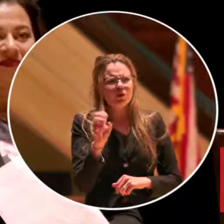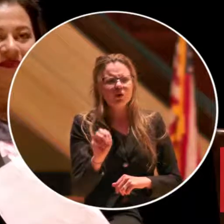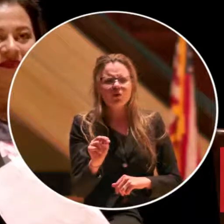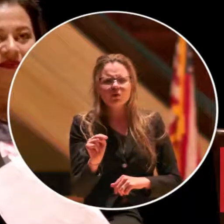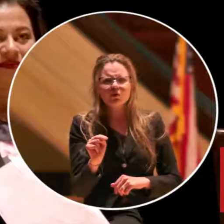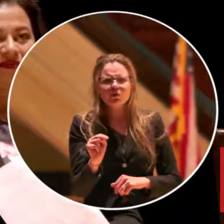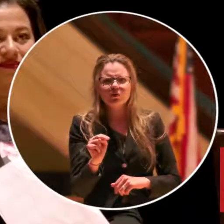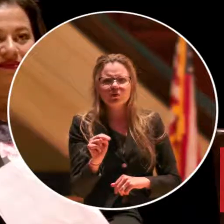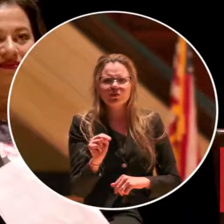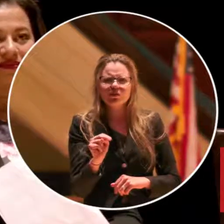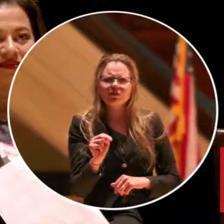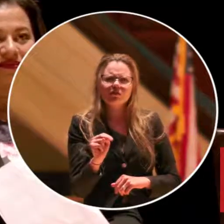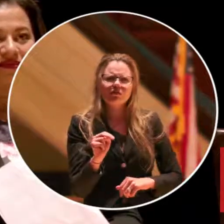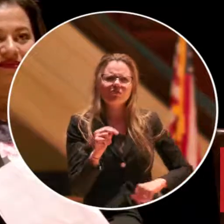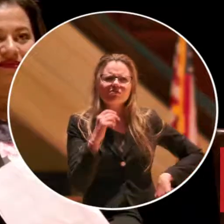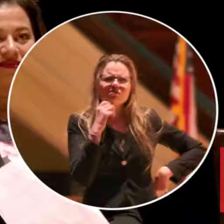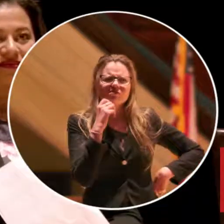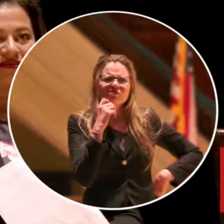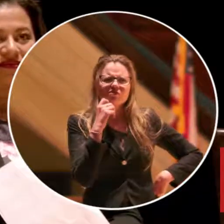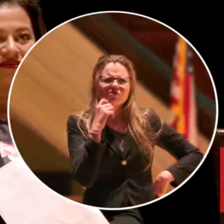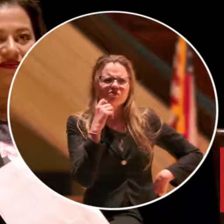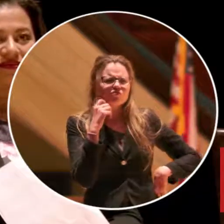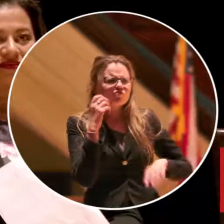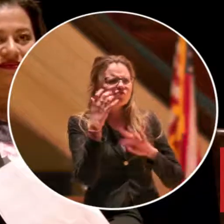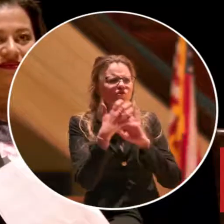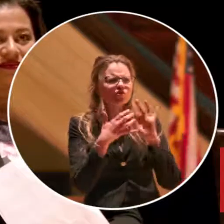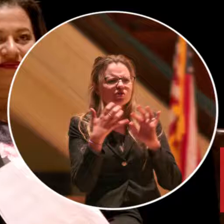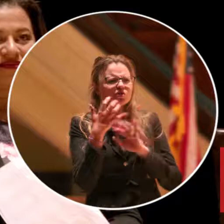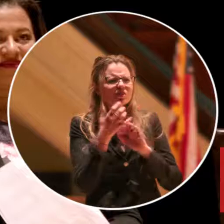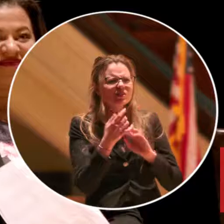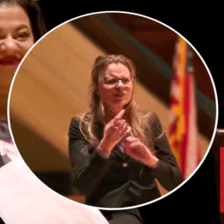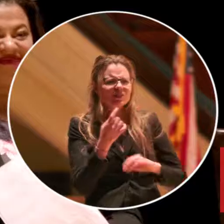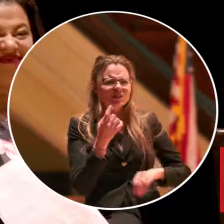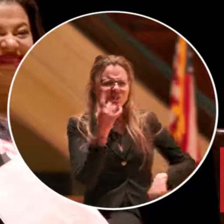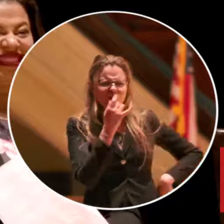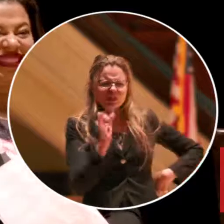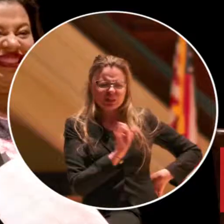Needless to say, I was very confused as there was only a mild resemblance.